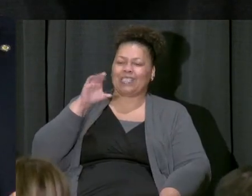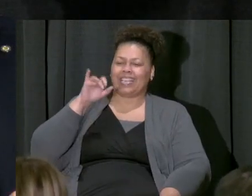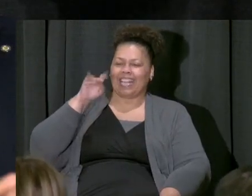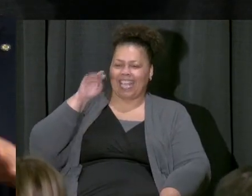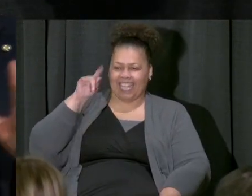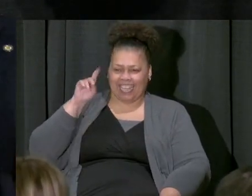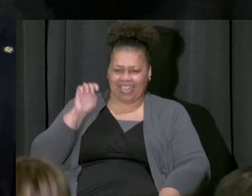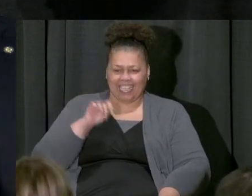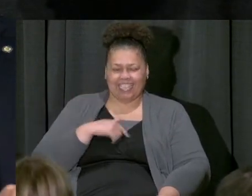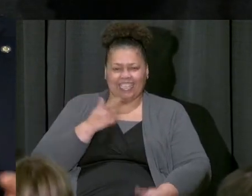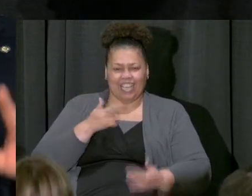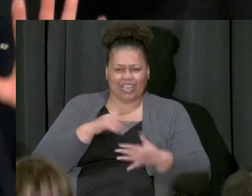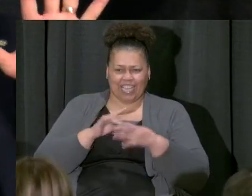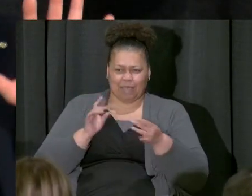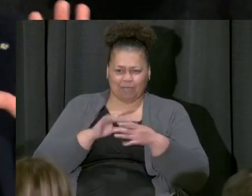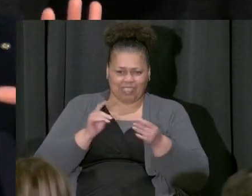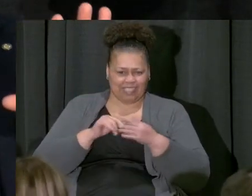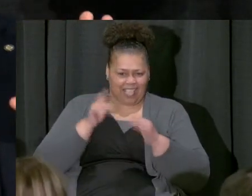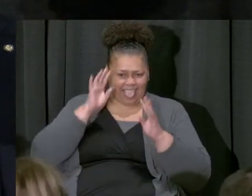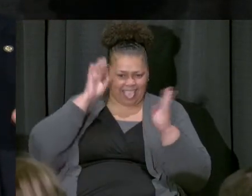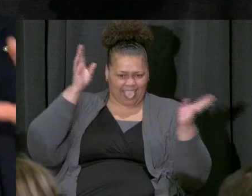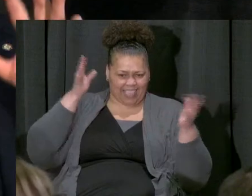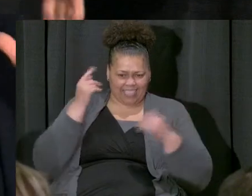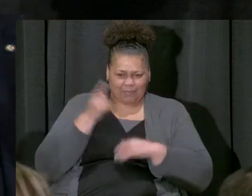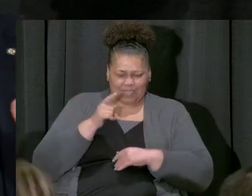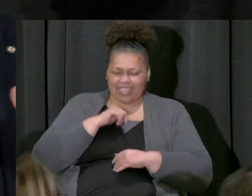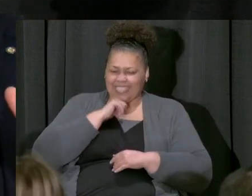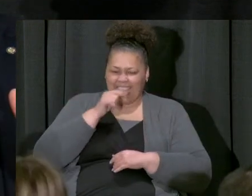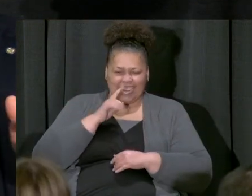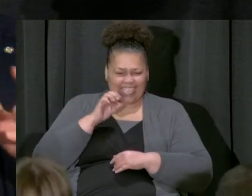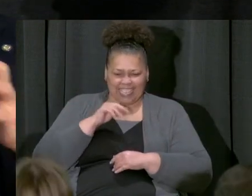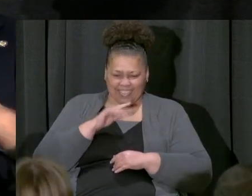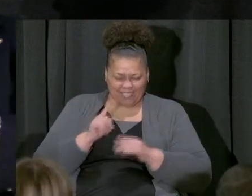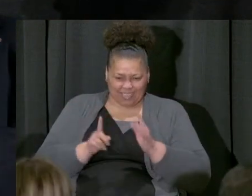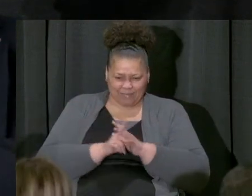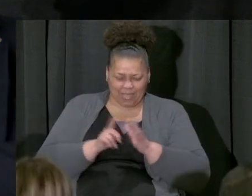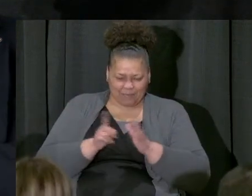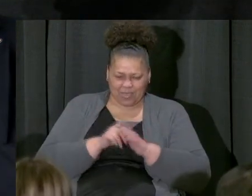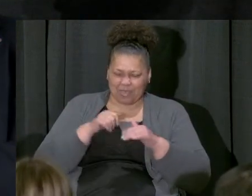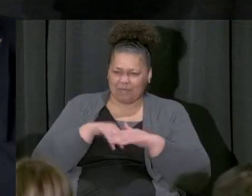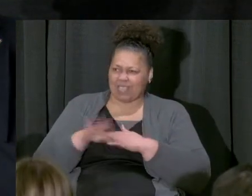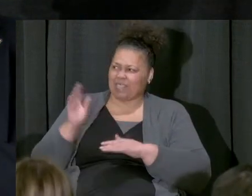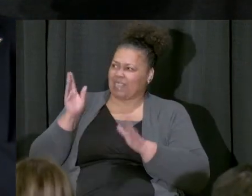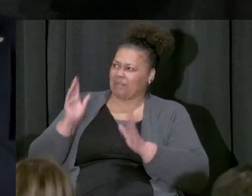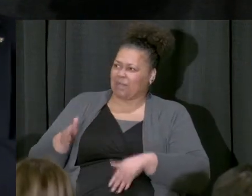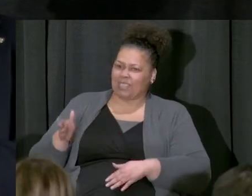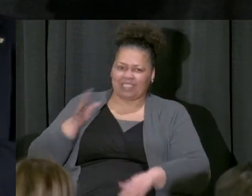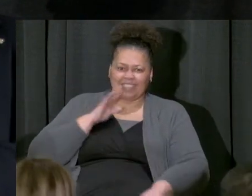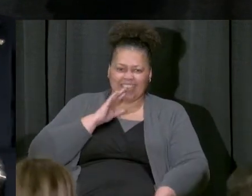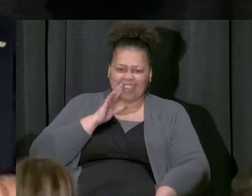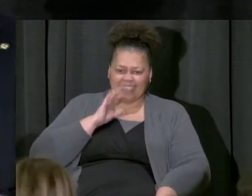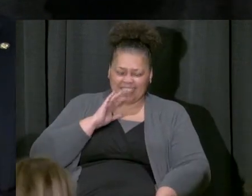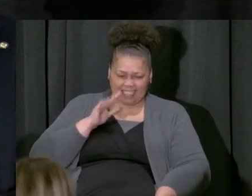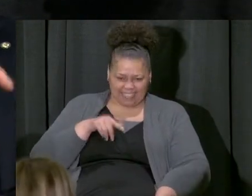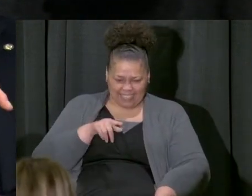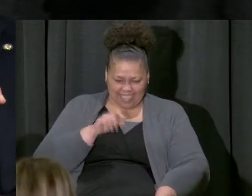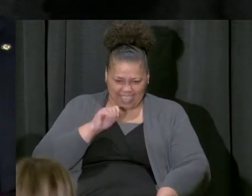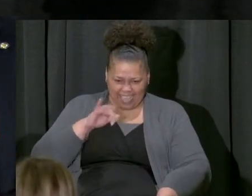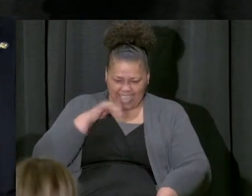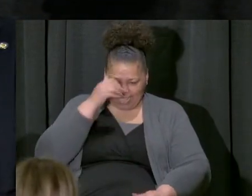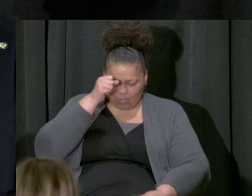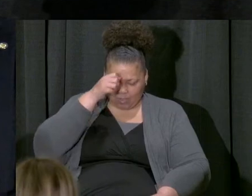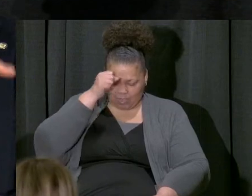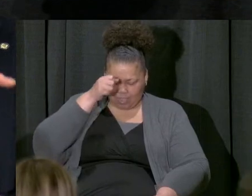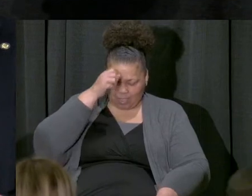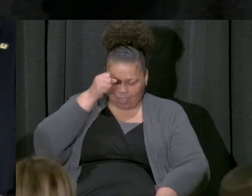not in the text because the person might be talking about one subject and then it'll switch to a different subject and the AI starts remembering